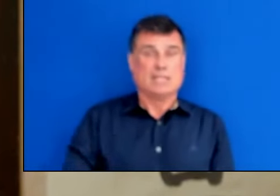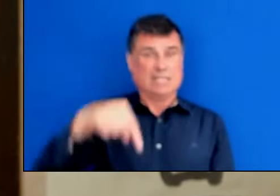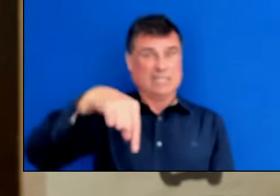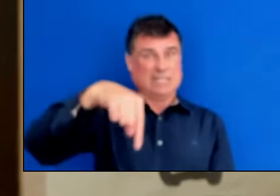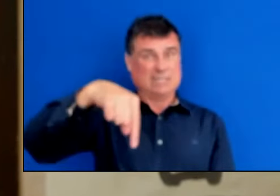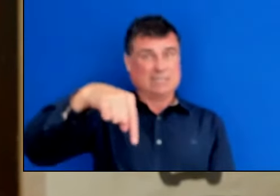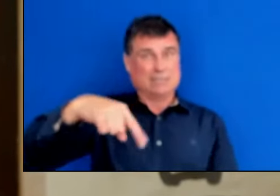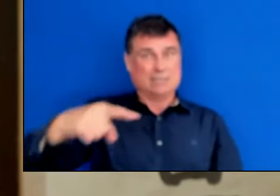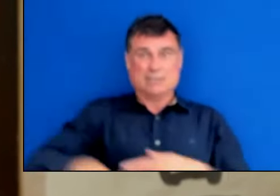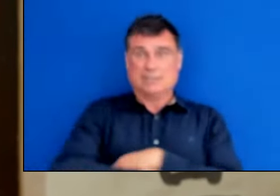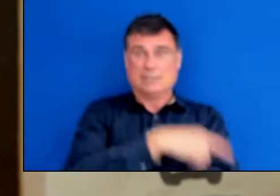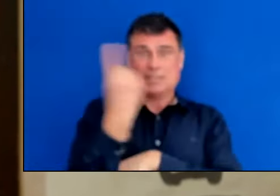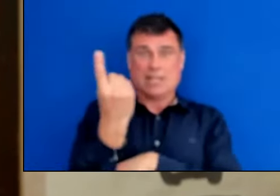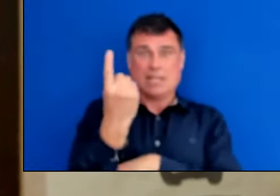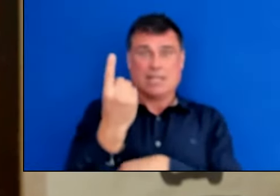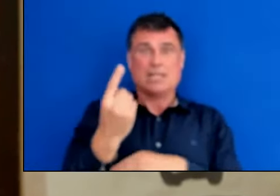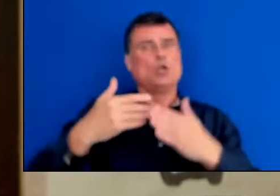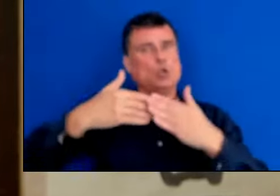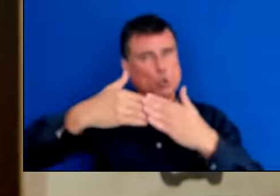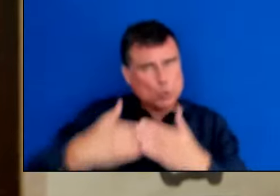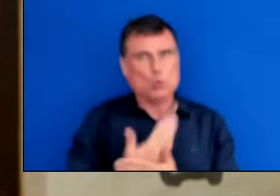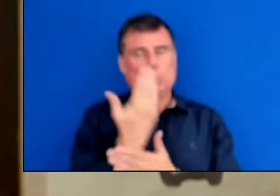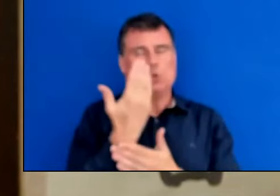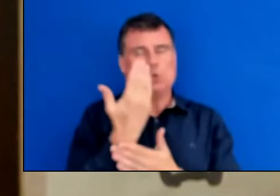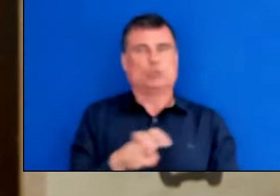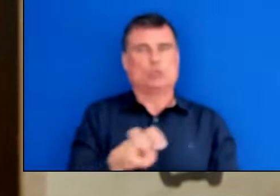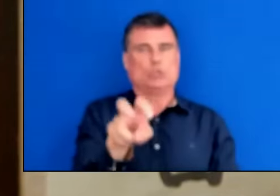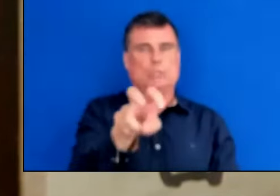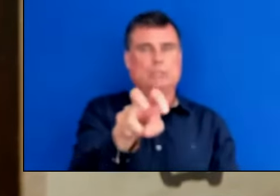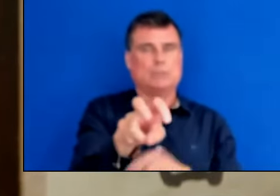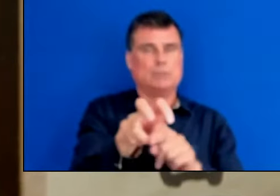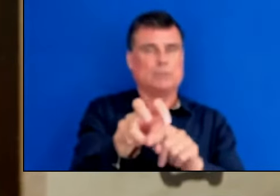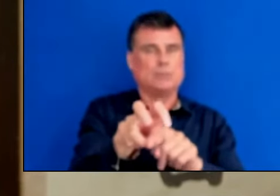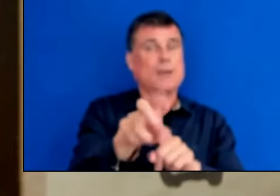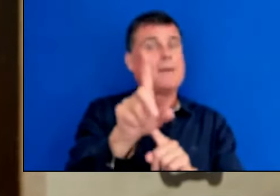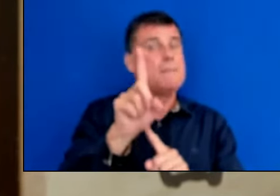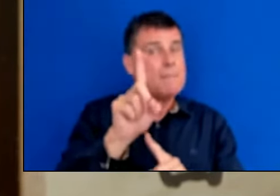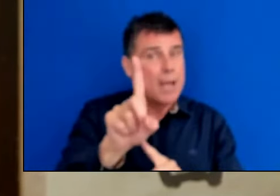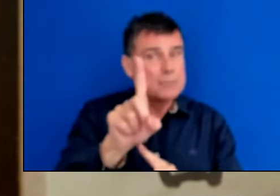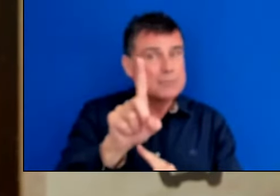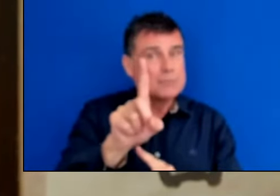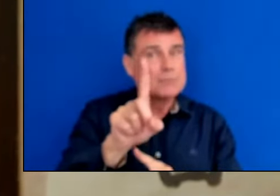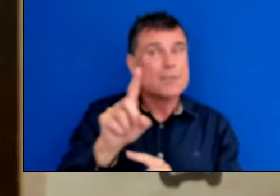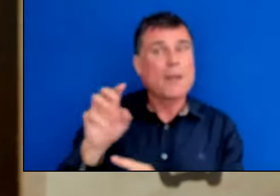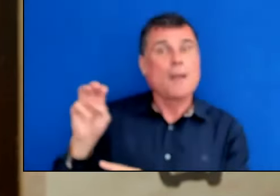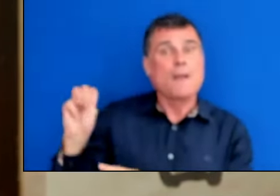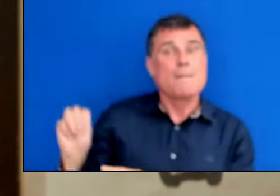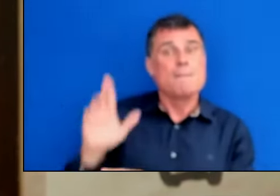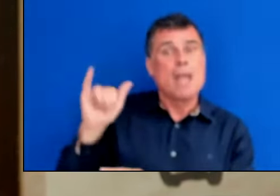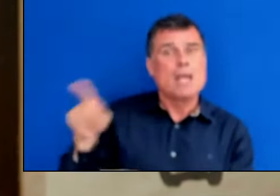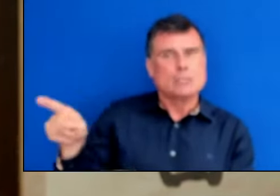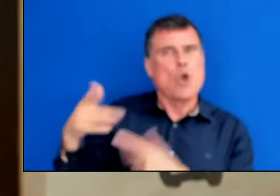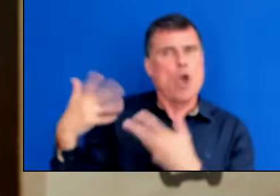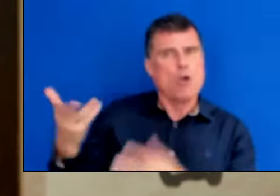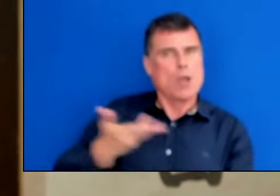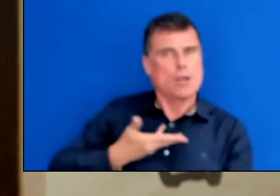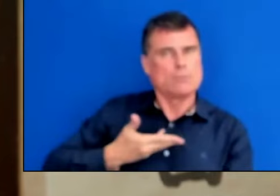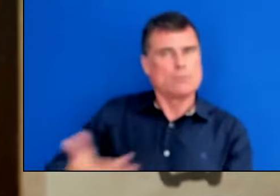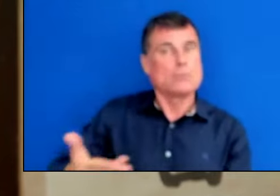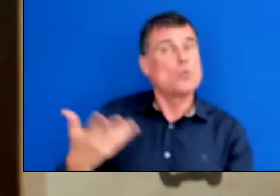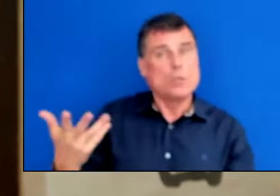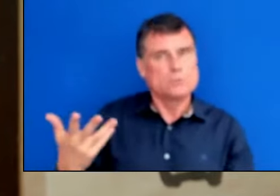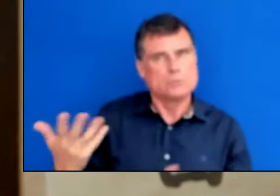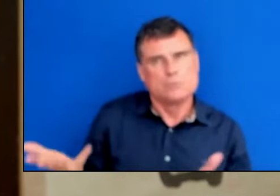So although this historic milestone is just the beginning of a new journey, it is a journey that, again, Mary has invited us